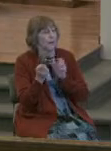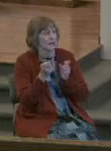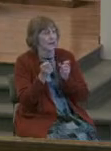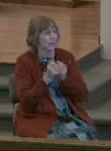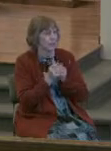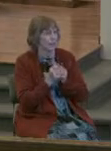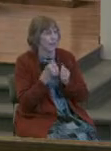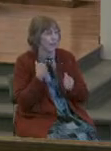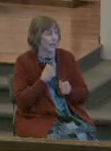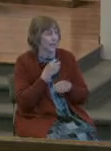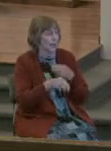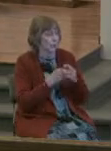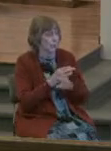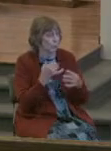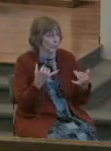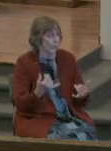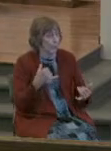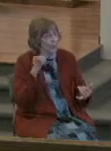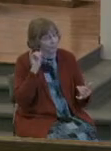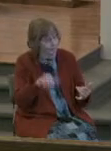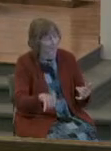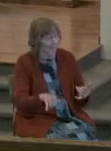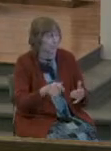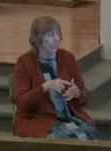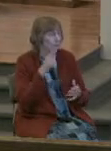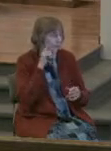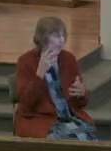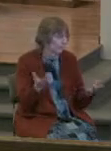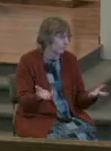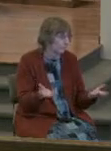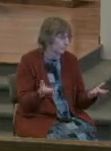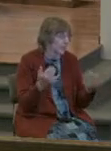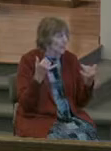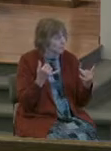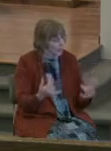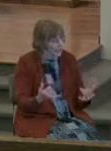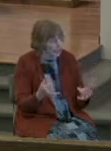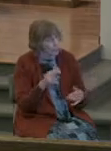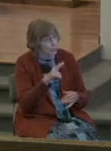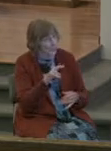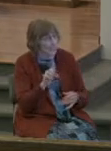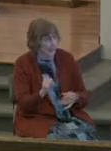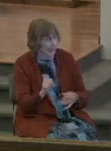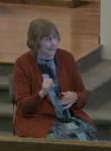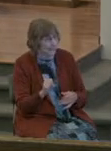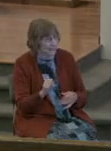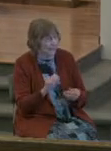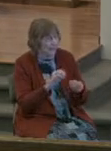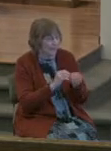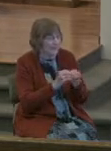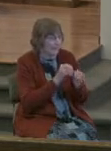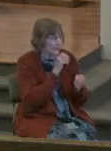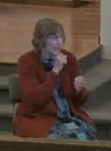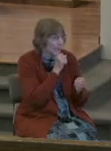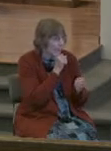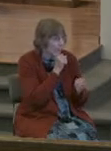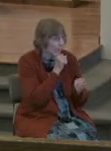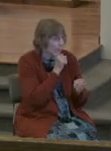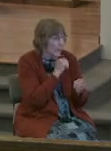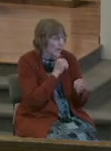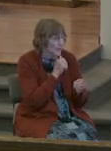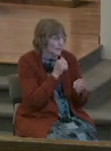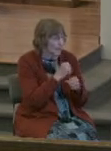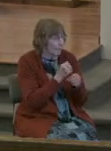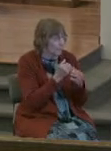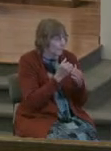right now, that's probably the most prominent thing that we can think about. But right now in the United States, these figures are a little old. I didn't update them, but